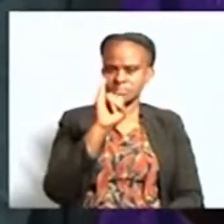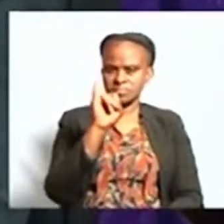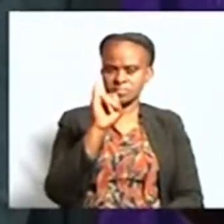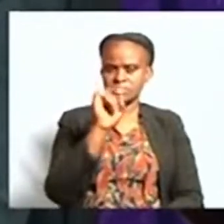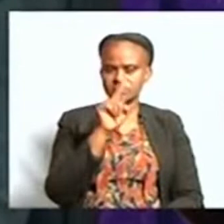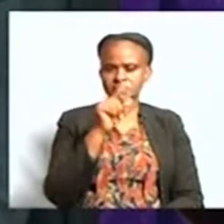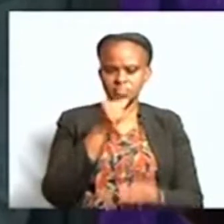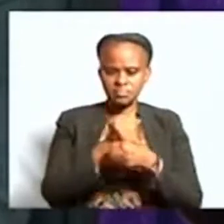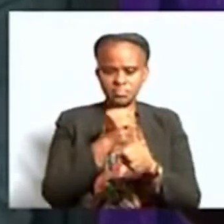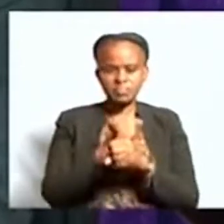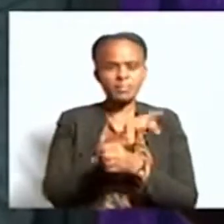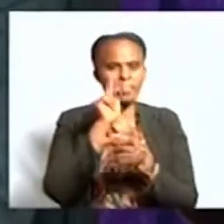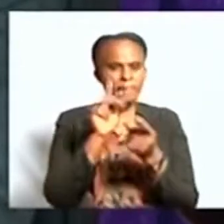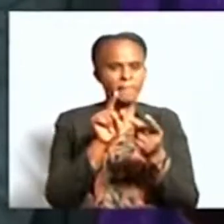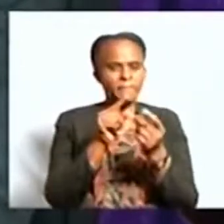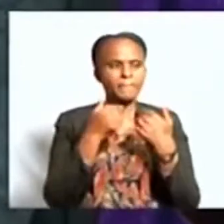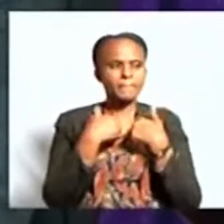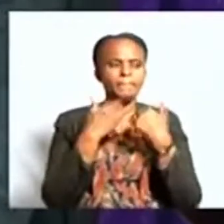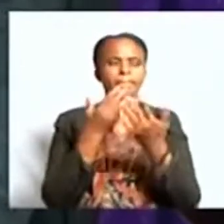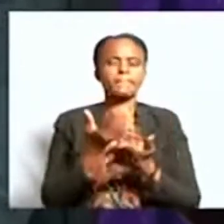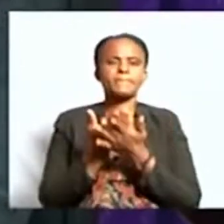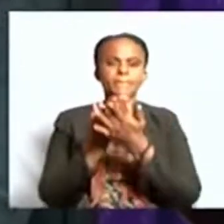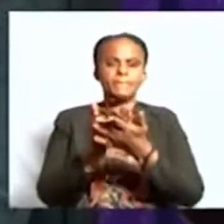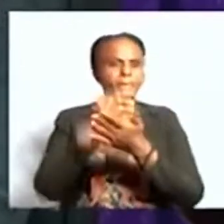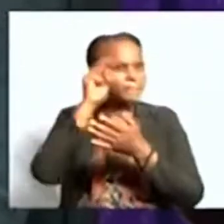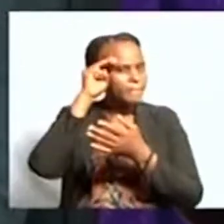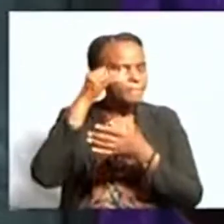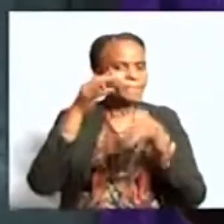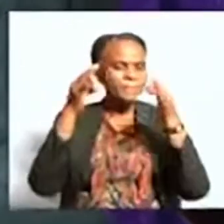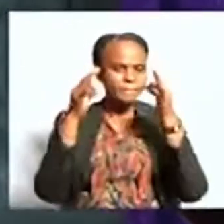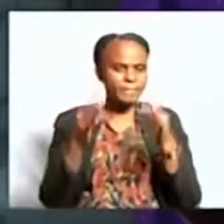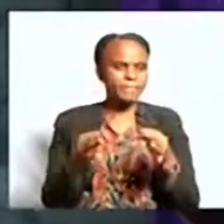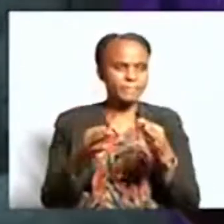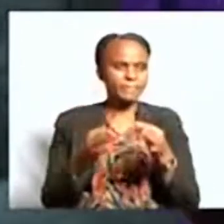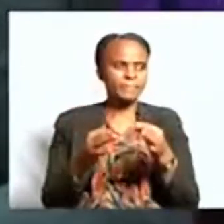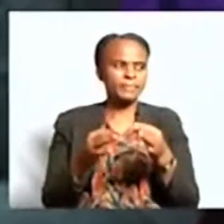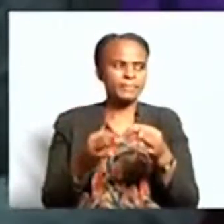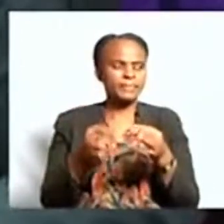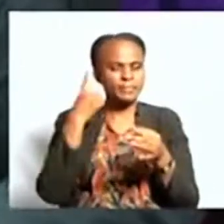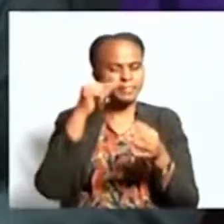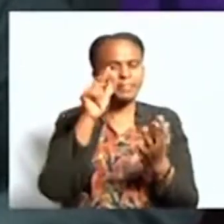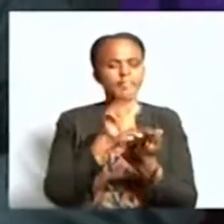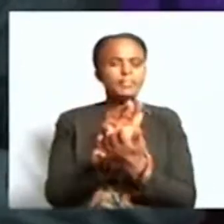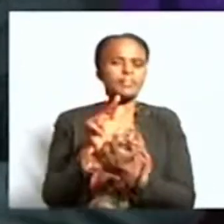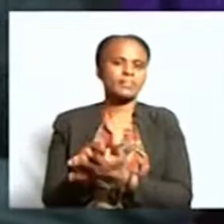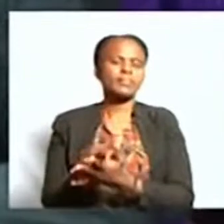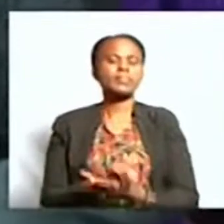actualize this has been submitted to the Ministry of Justice for approval.